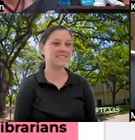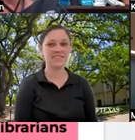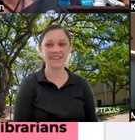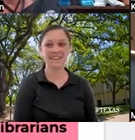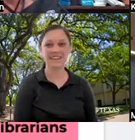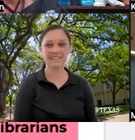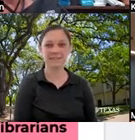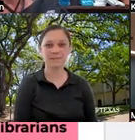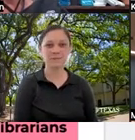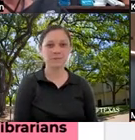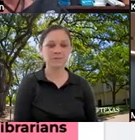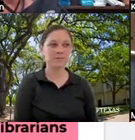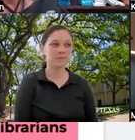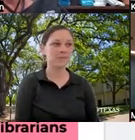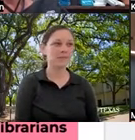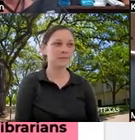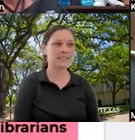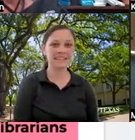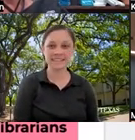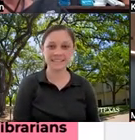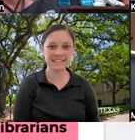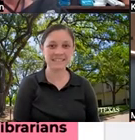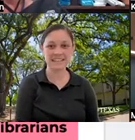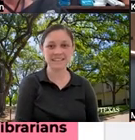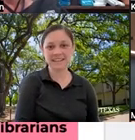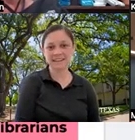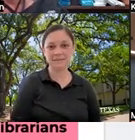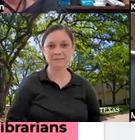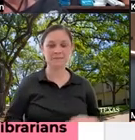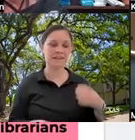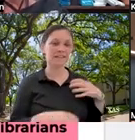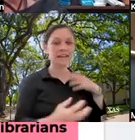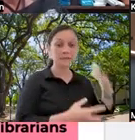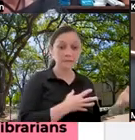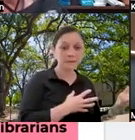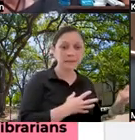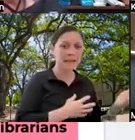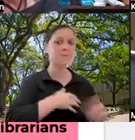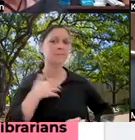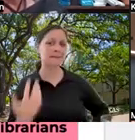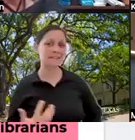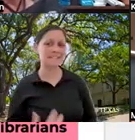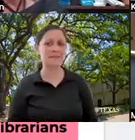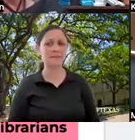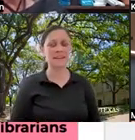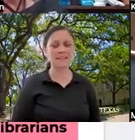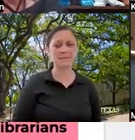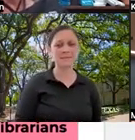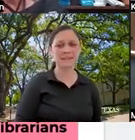Mm-hmm. Thanks for that. Well, amazing ideas and a lot of overlap, but